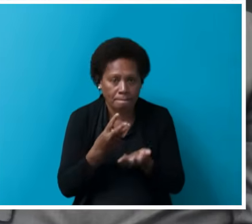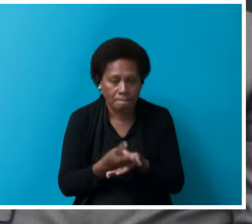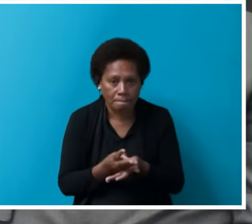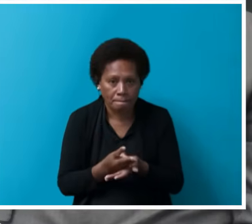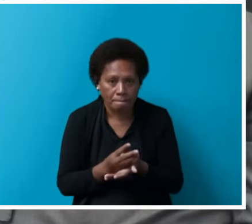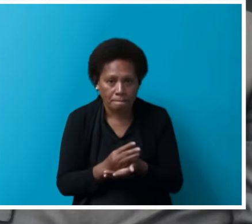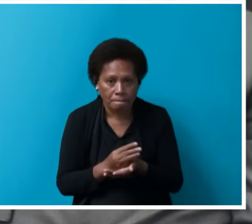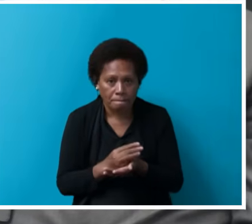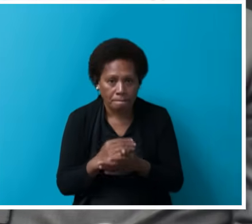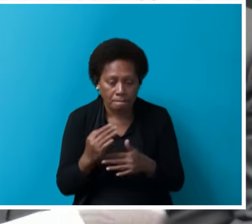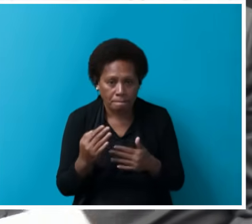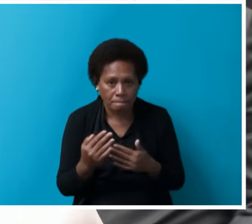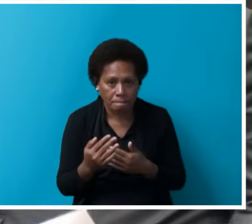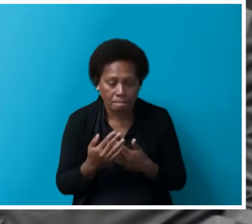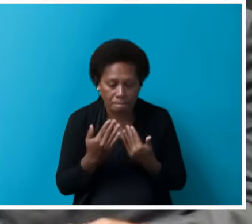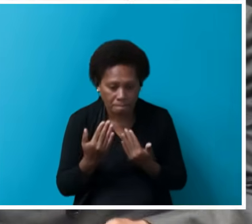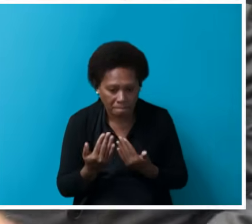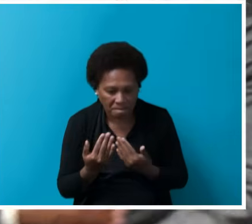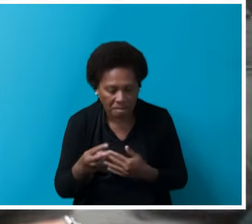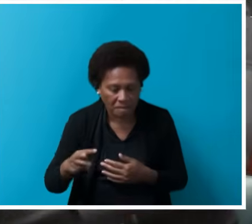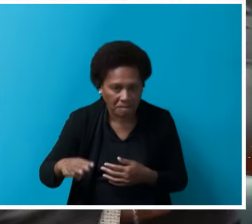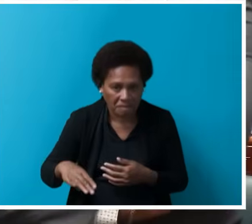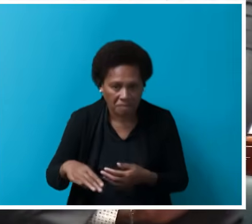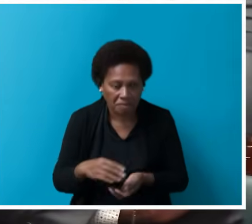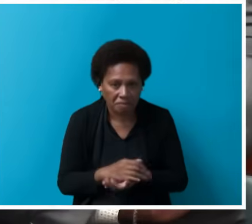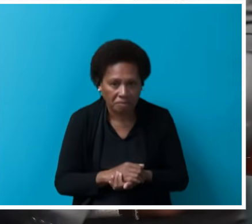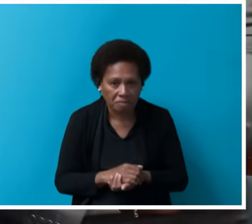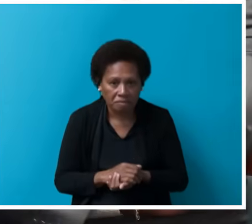completely ignored